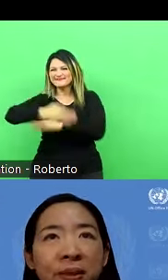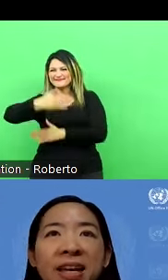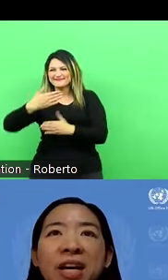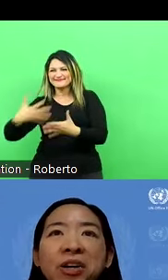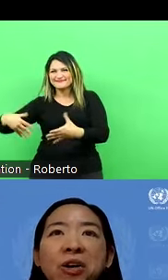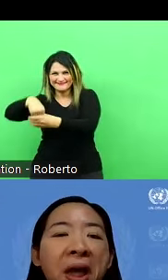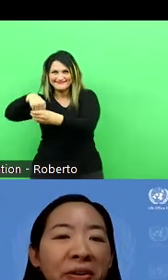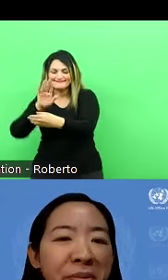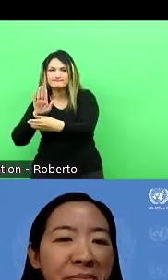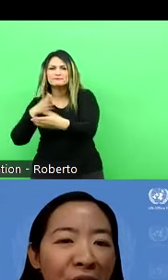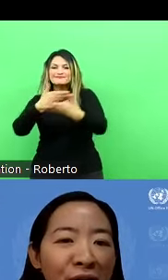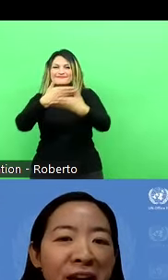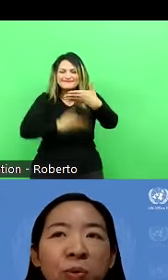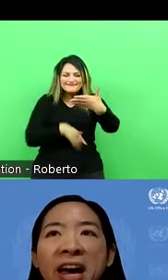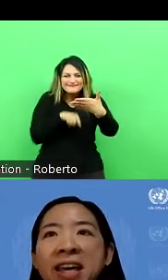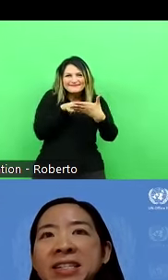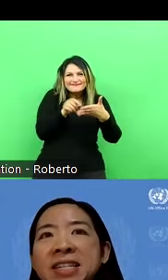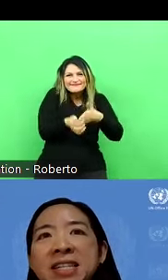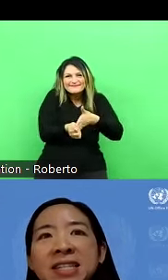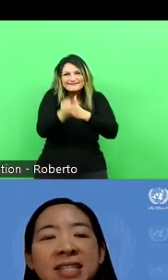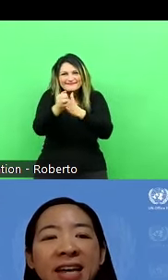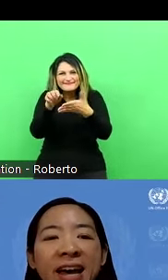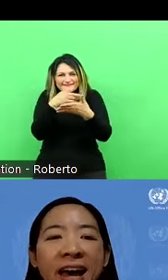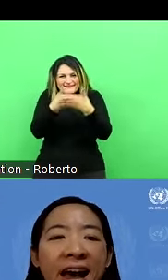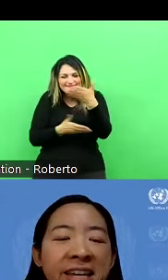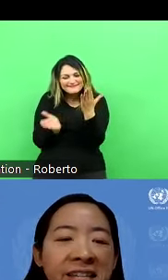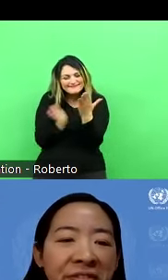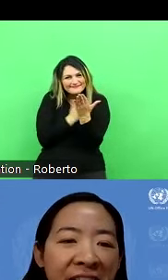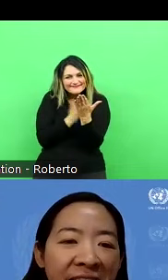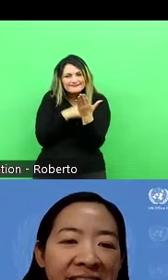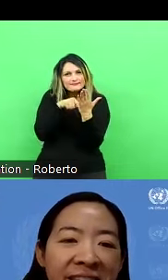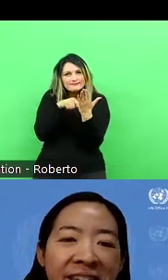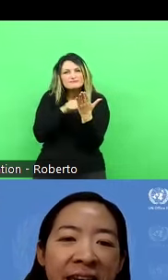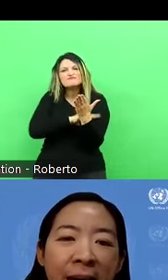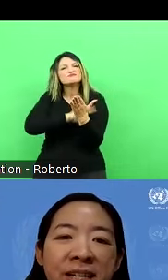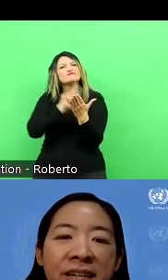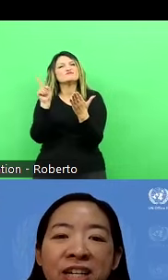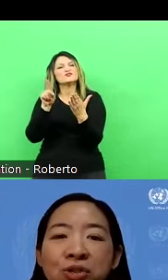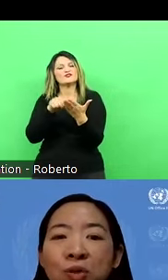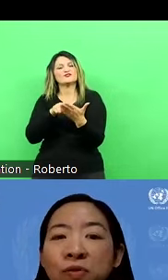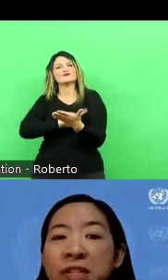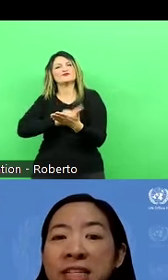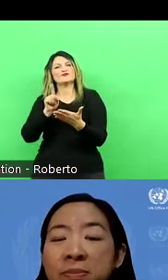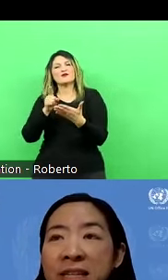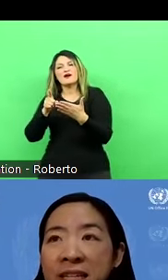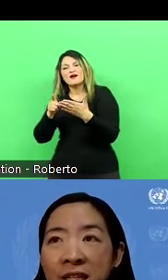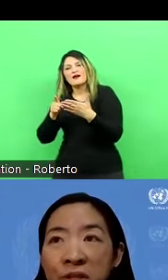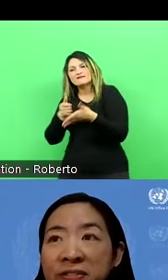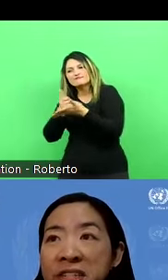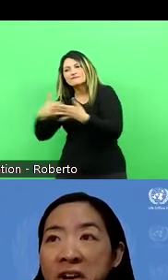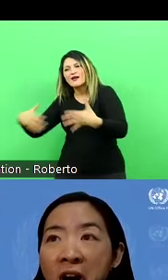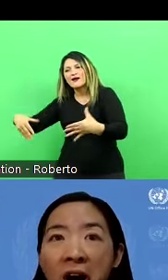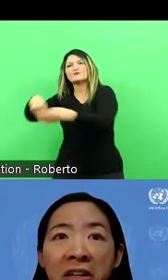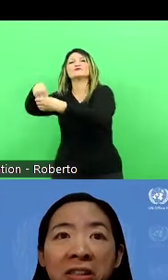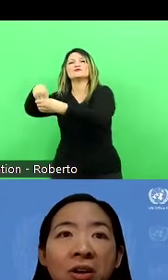inclusion, comparing progress with other cities, identifying key gaps and issues for disability